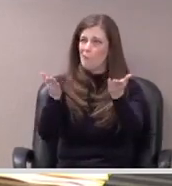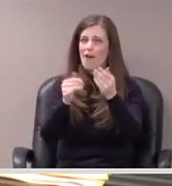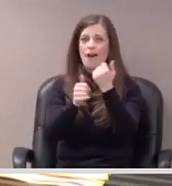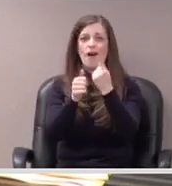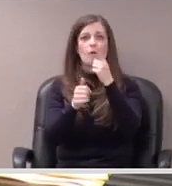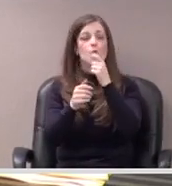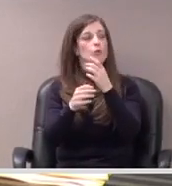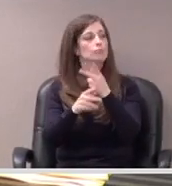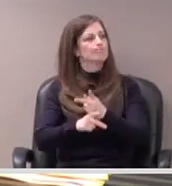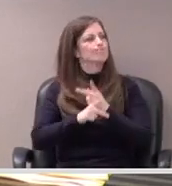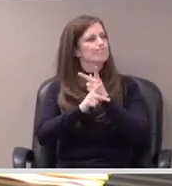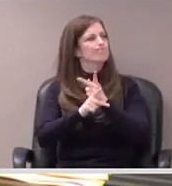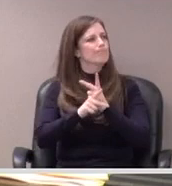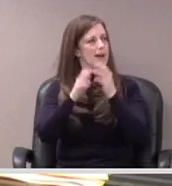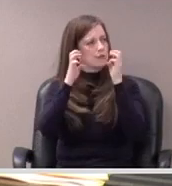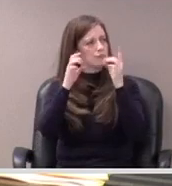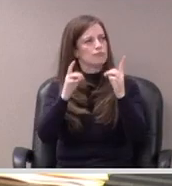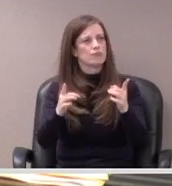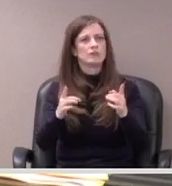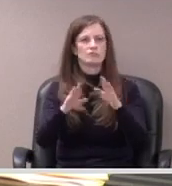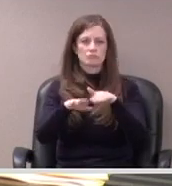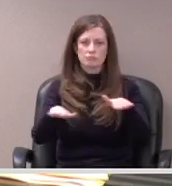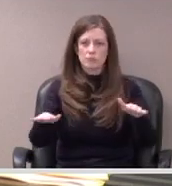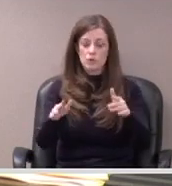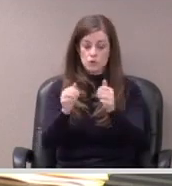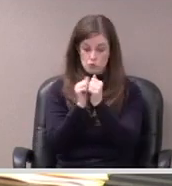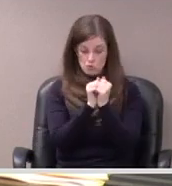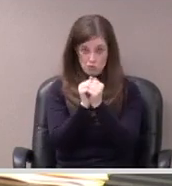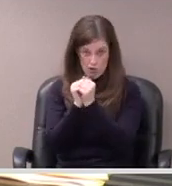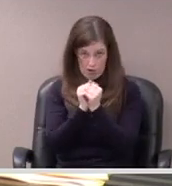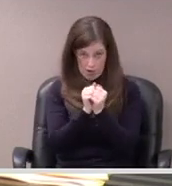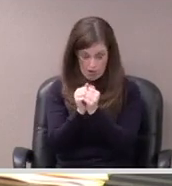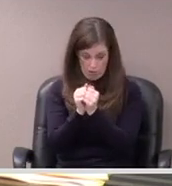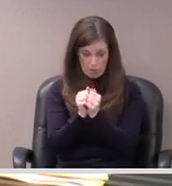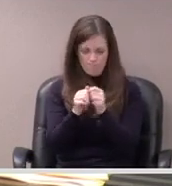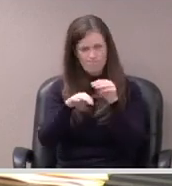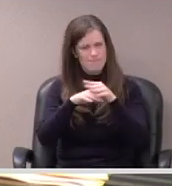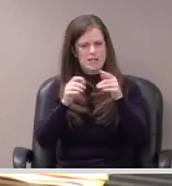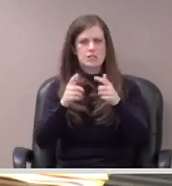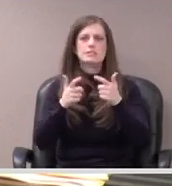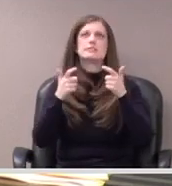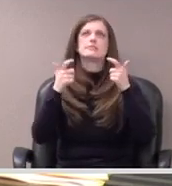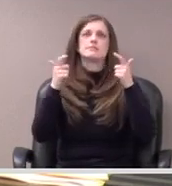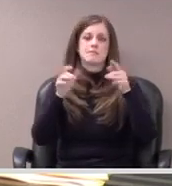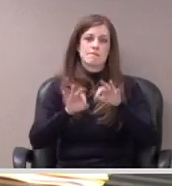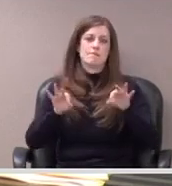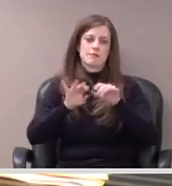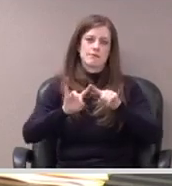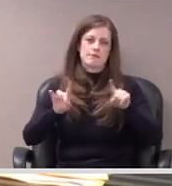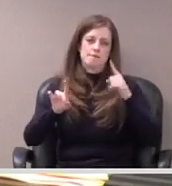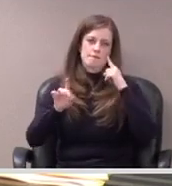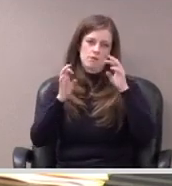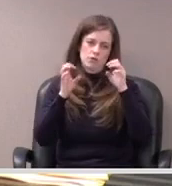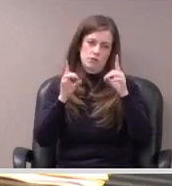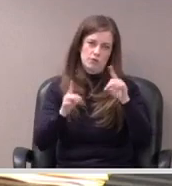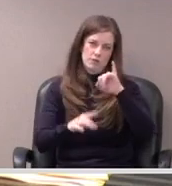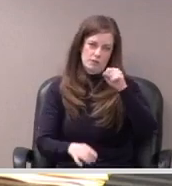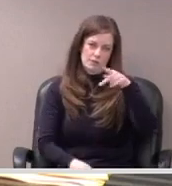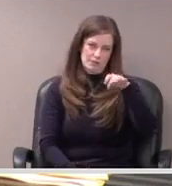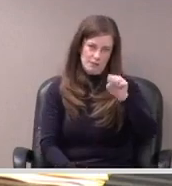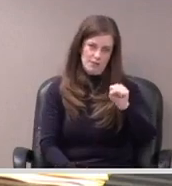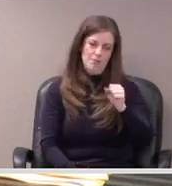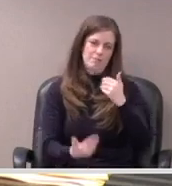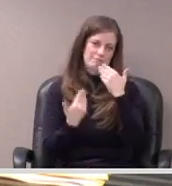about educating our children. Working together, we can make a significant difference for JCPS education. Thank you very